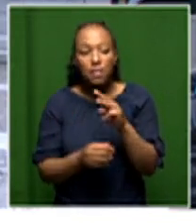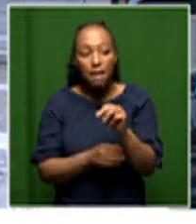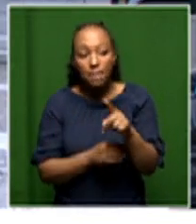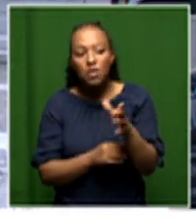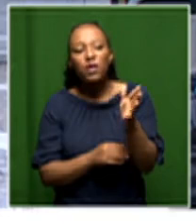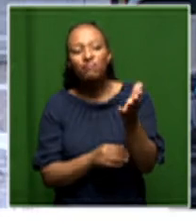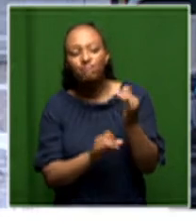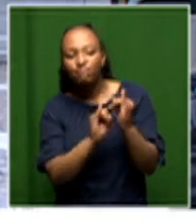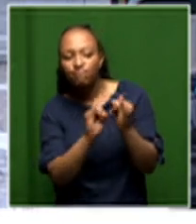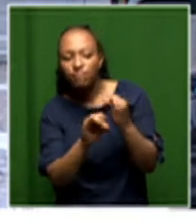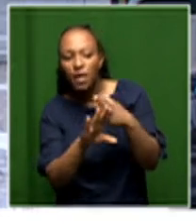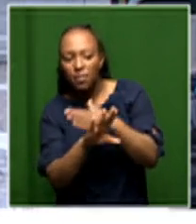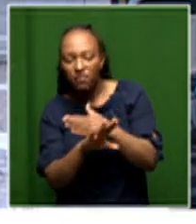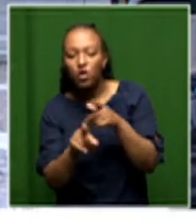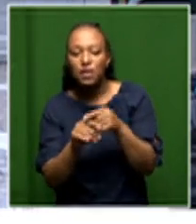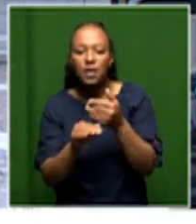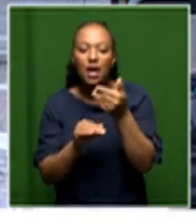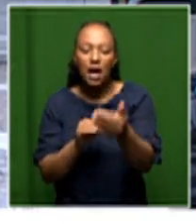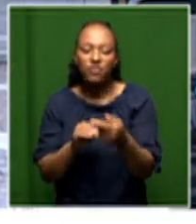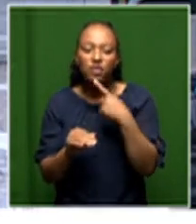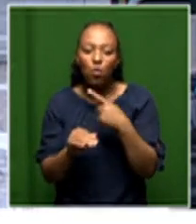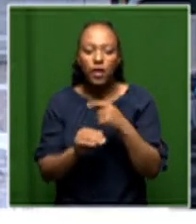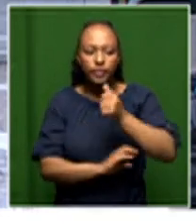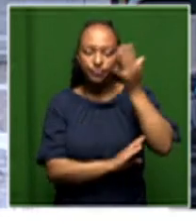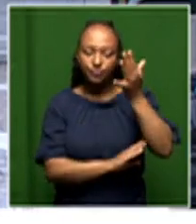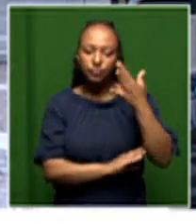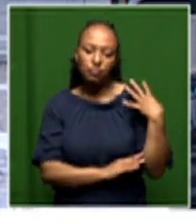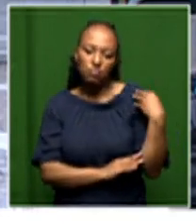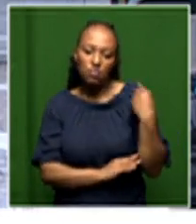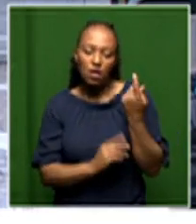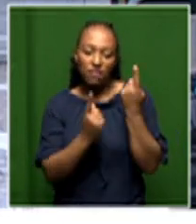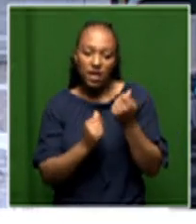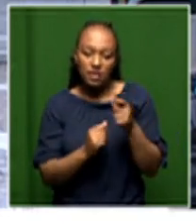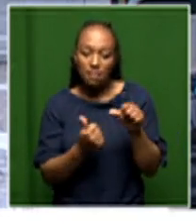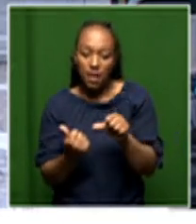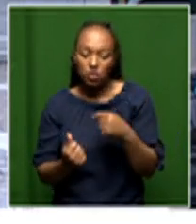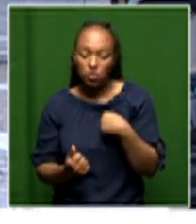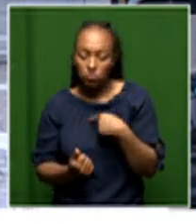to get their take before and after the midterm budget. That's all from me. It's back to you in studio.